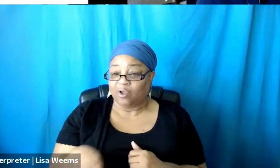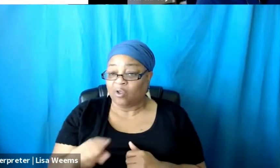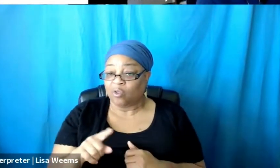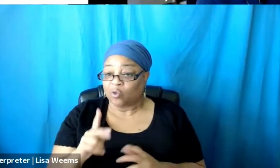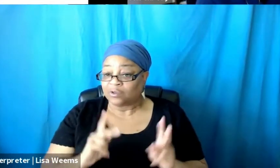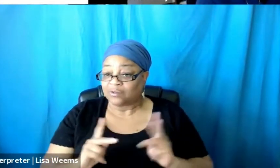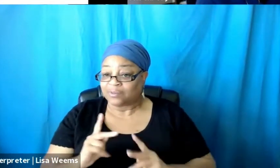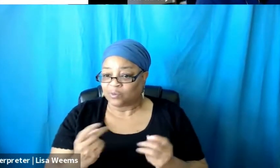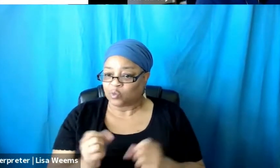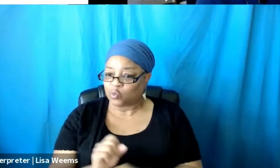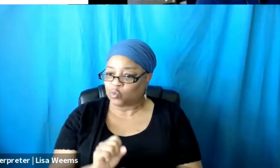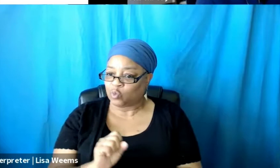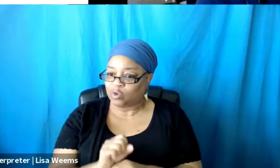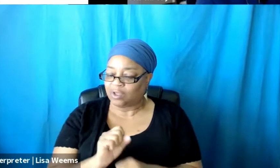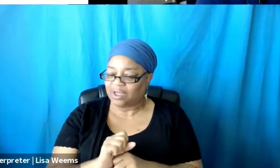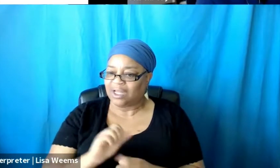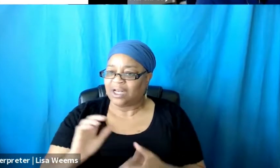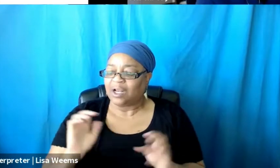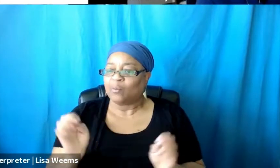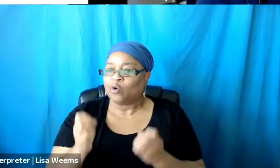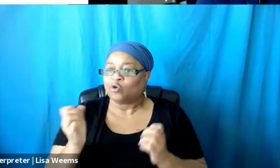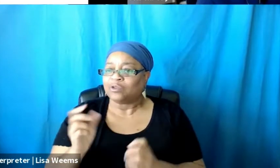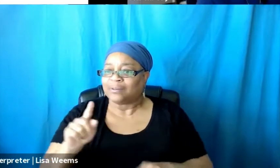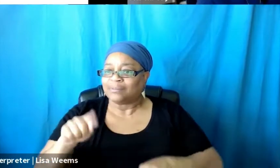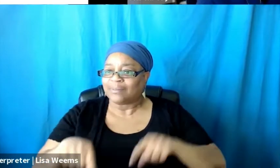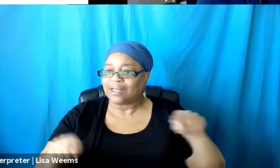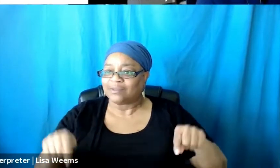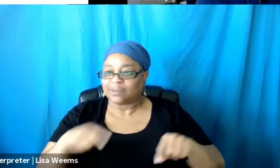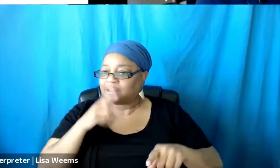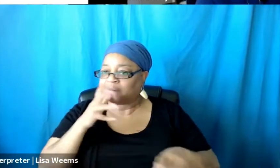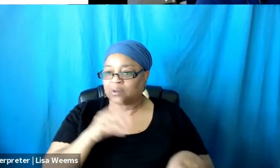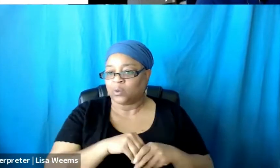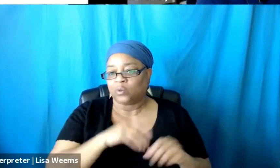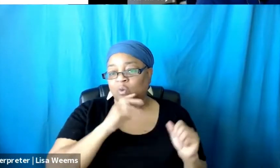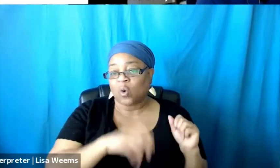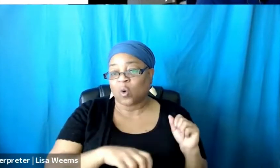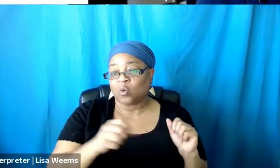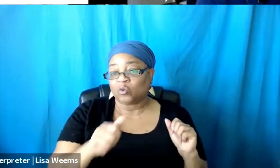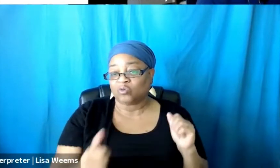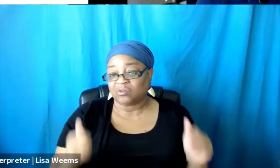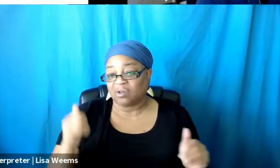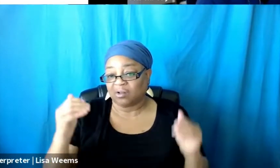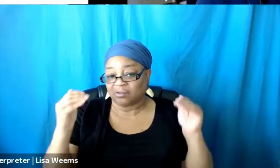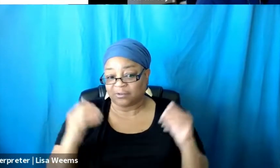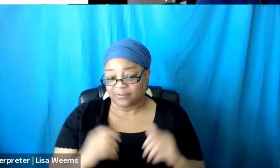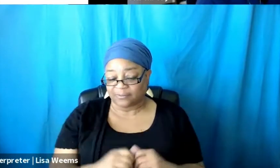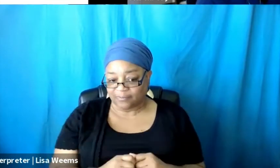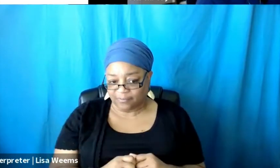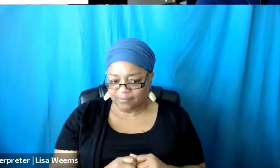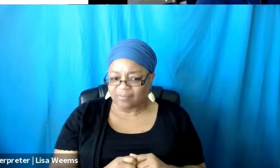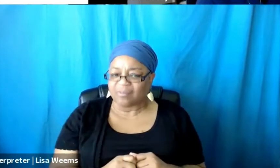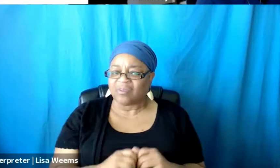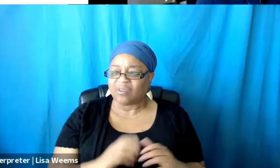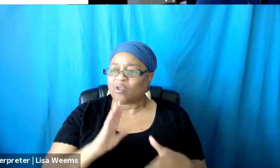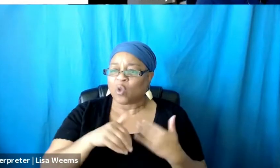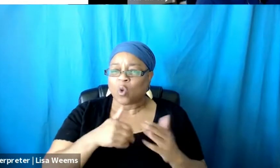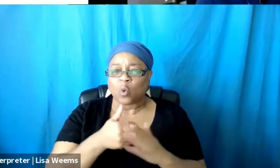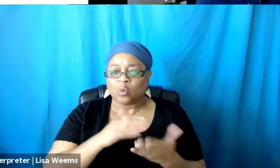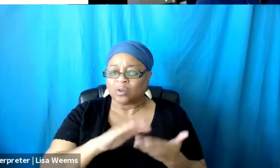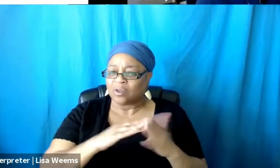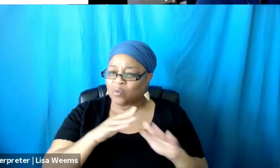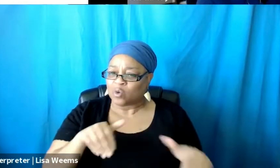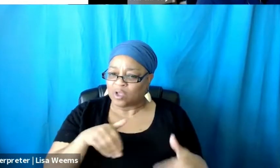their plans toward a full range of older adults. The whole community approach